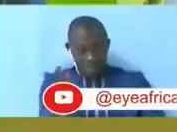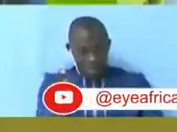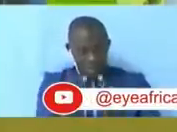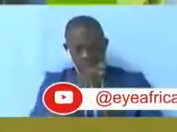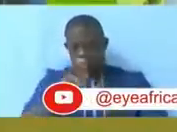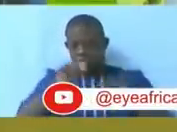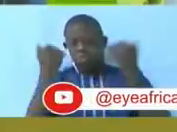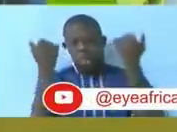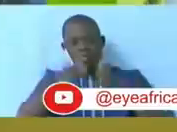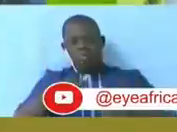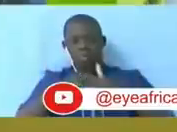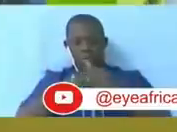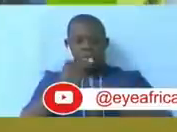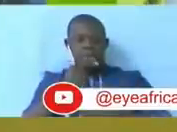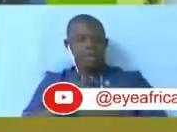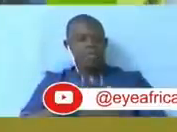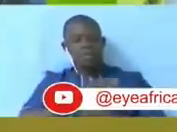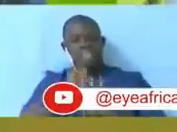I